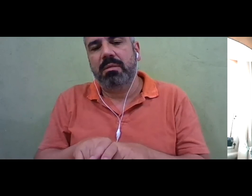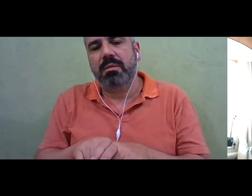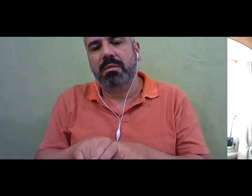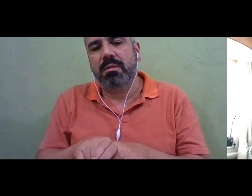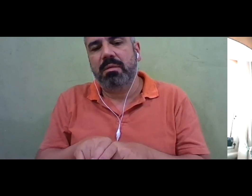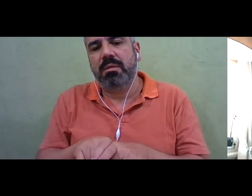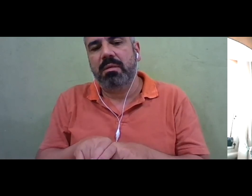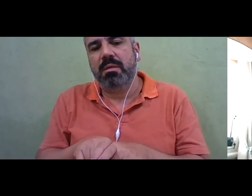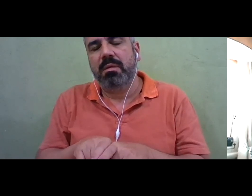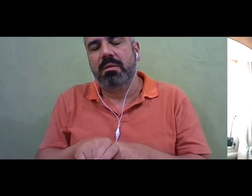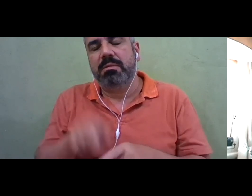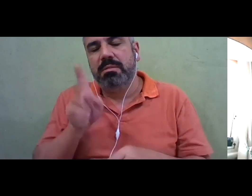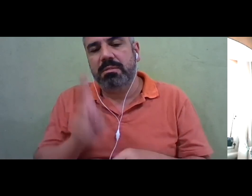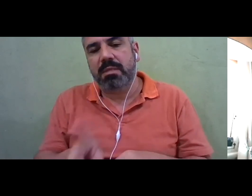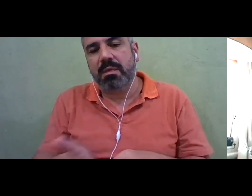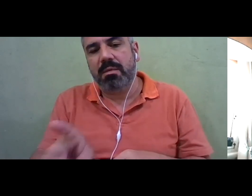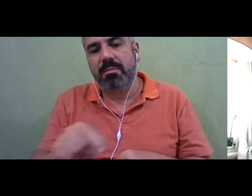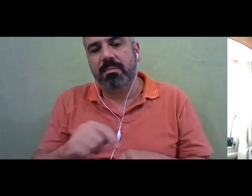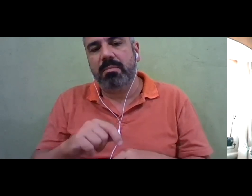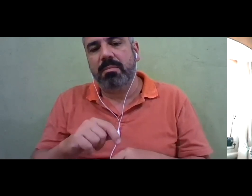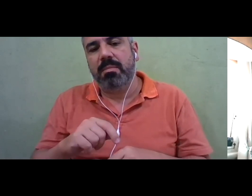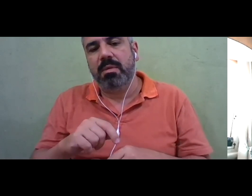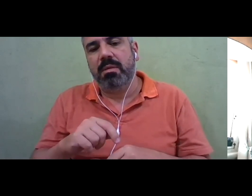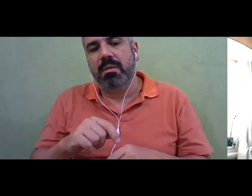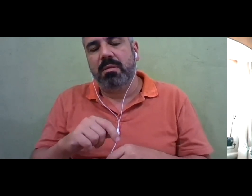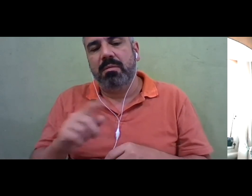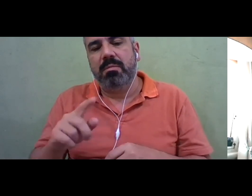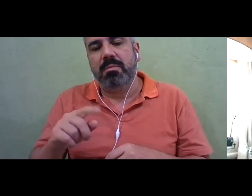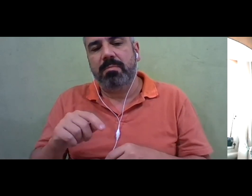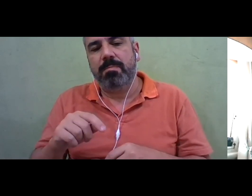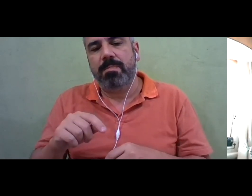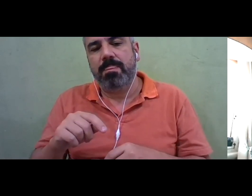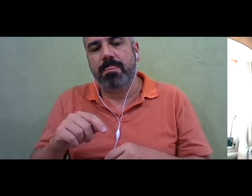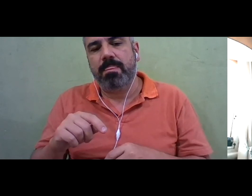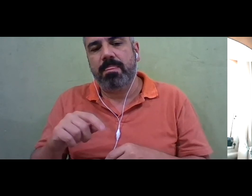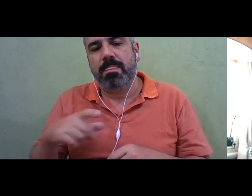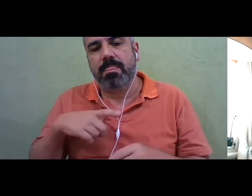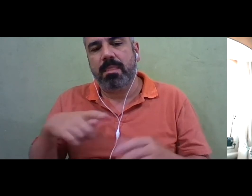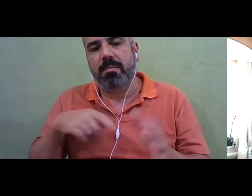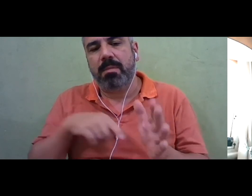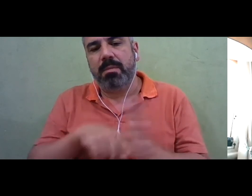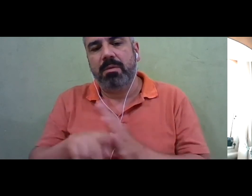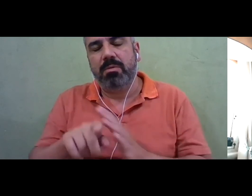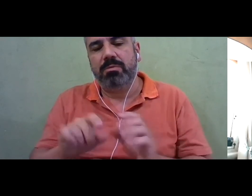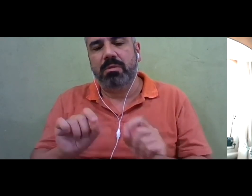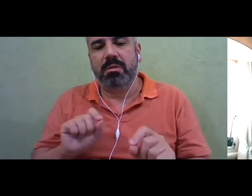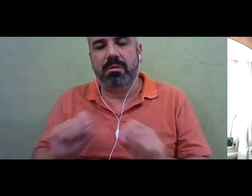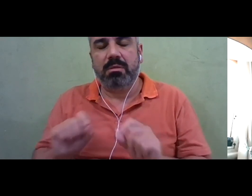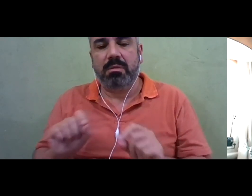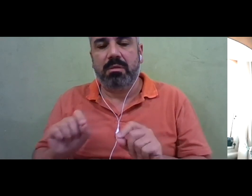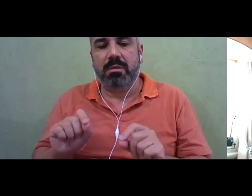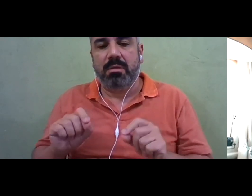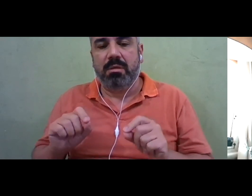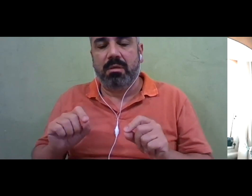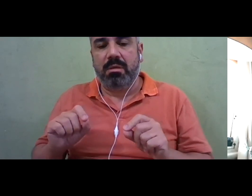of their time and of the problem they're trying to solve. Therefore, it allows you to understand it. But to understand it through